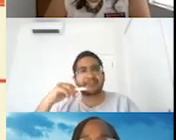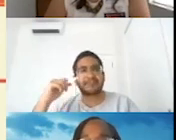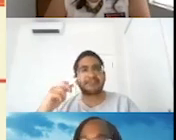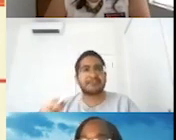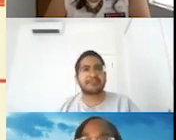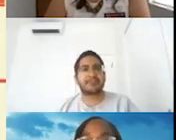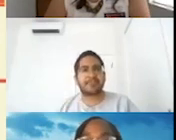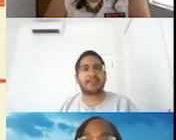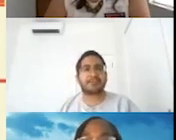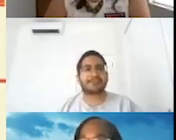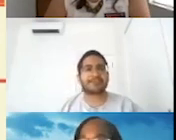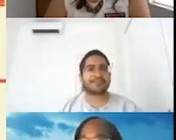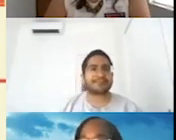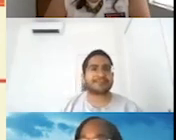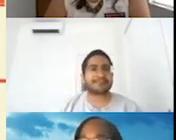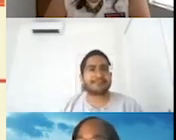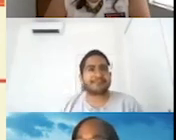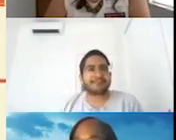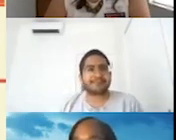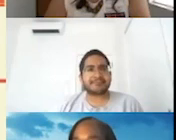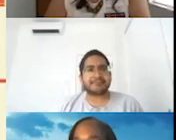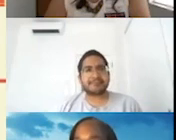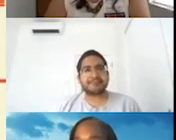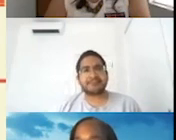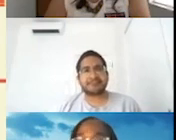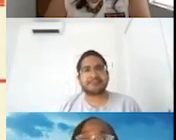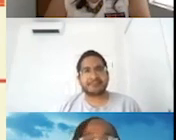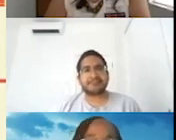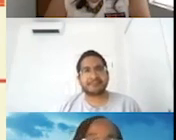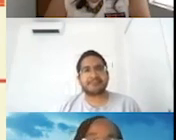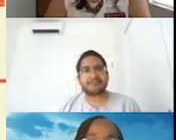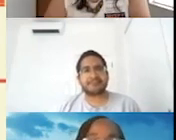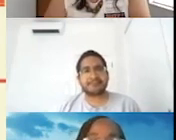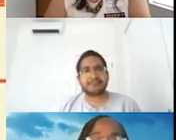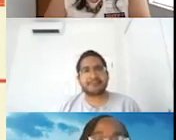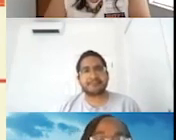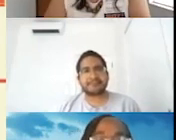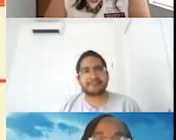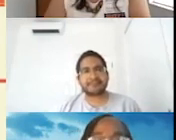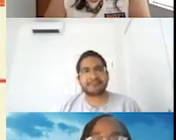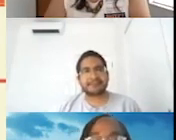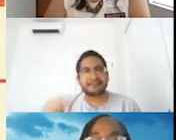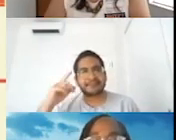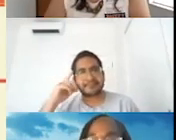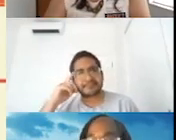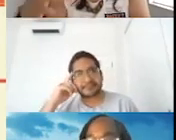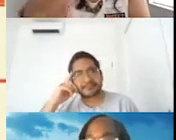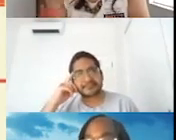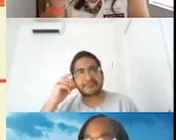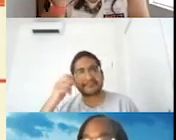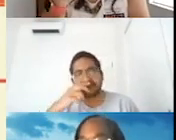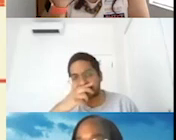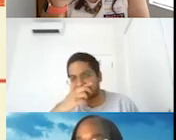quotes that we would use in educational spaces for Native American students. Thank you so much, Sadie. I think that